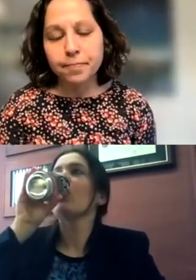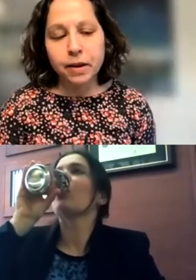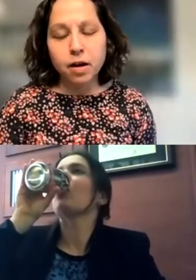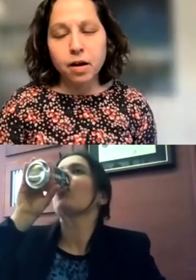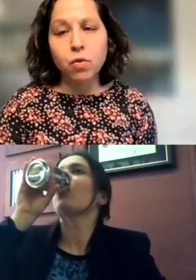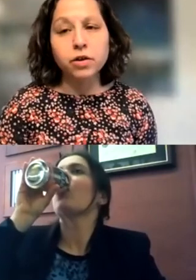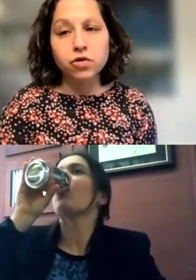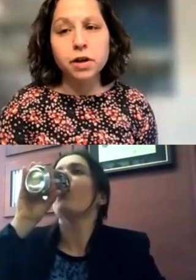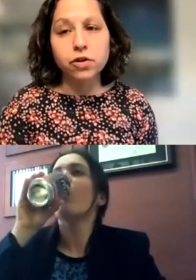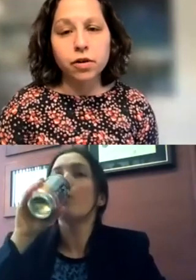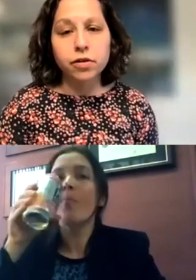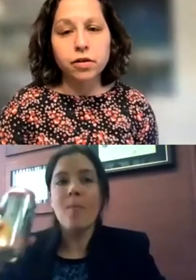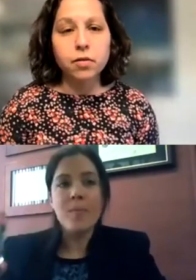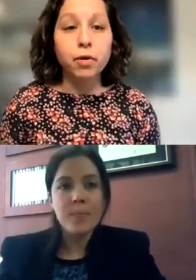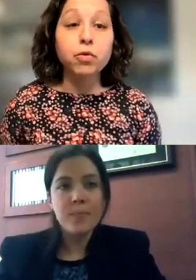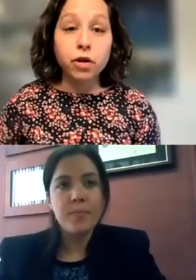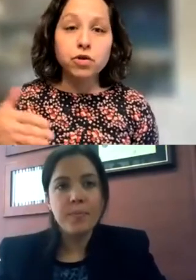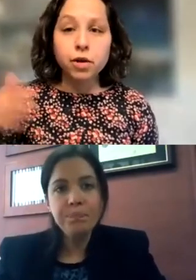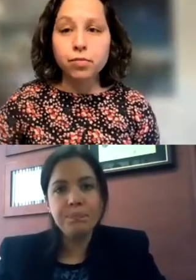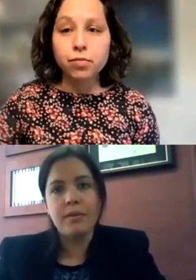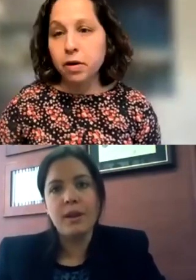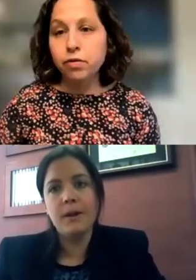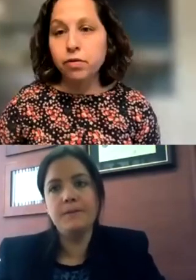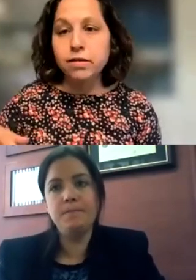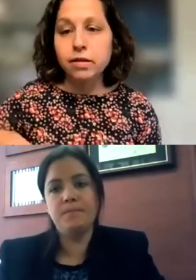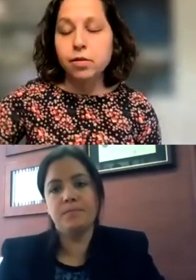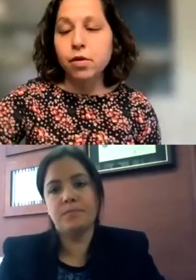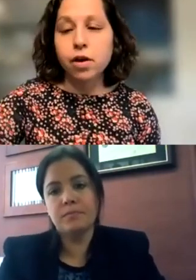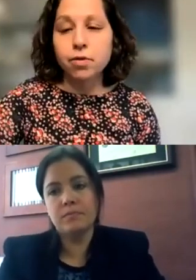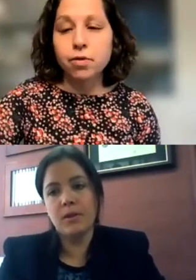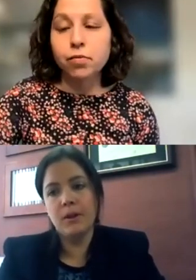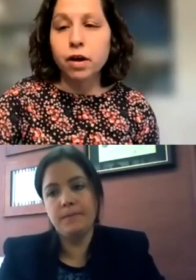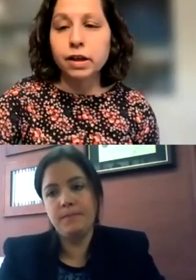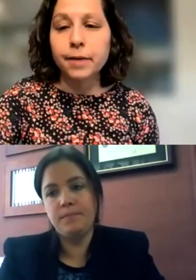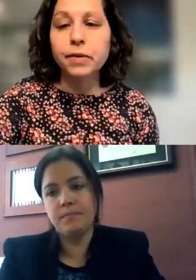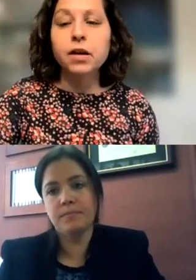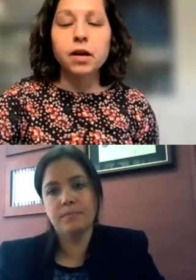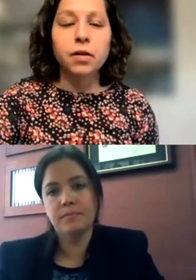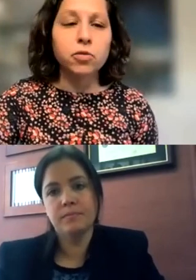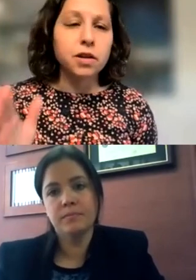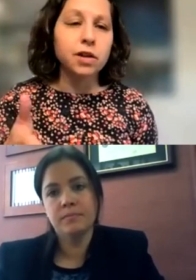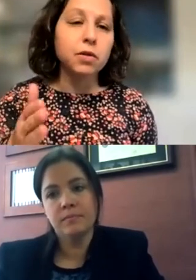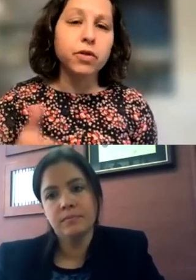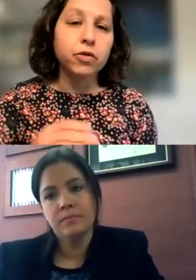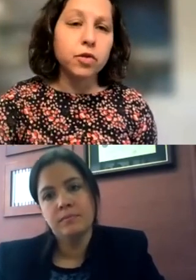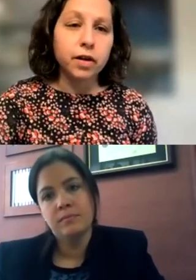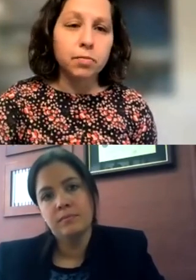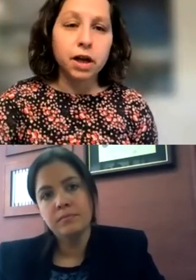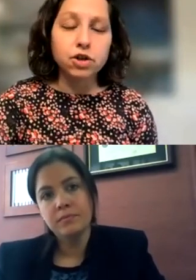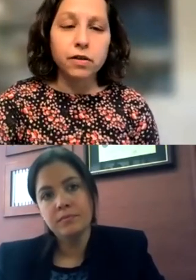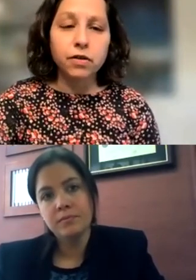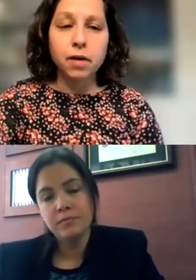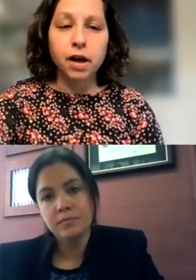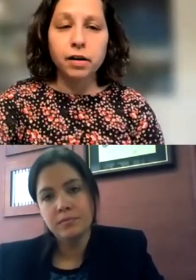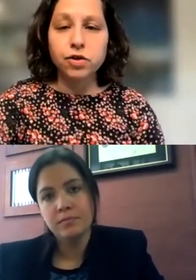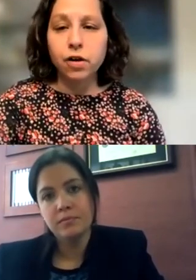a well-used resource, both through the coaching program and through residency programs more broadly, specifically with those service